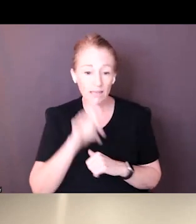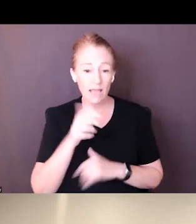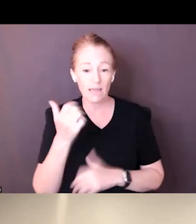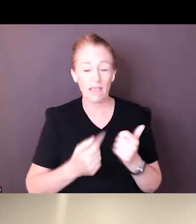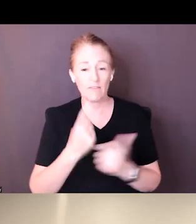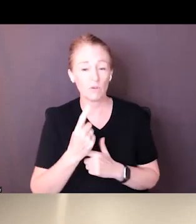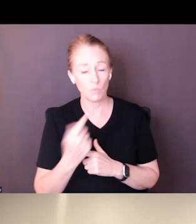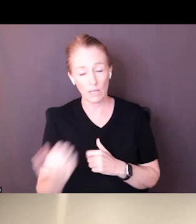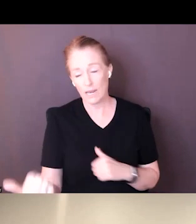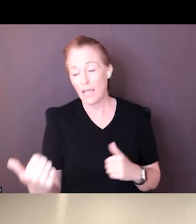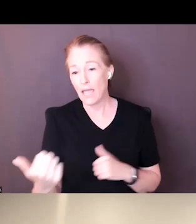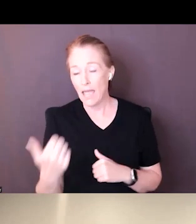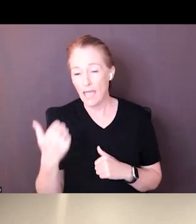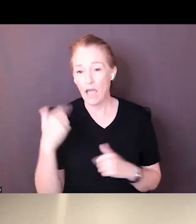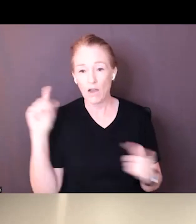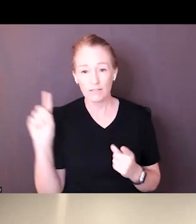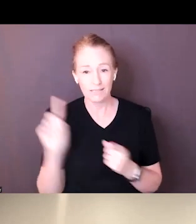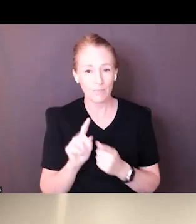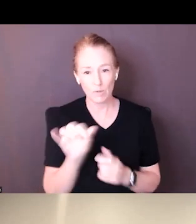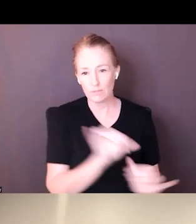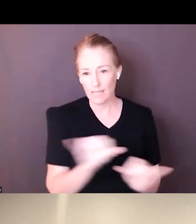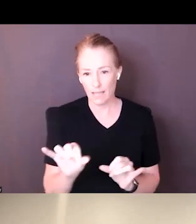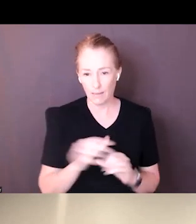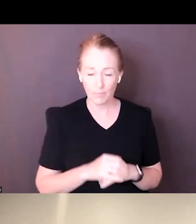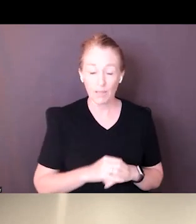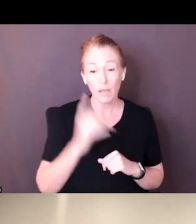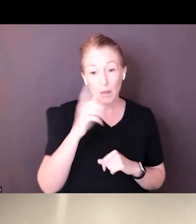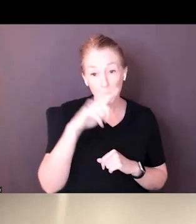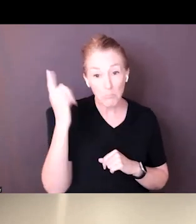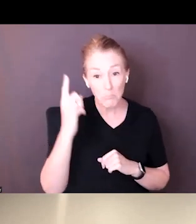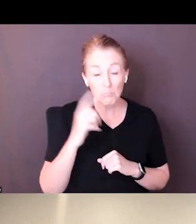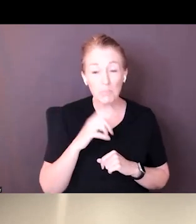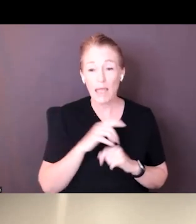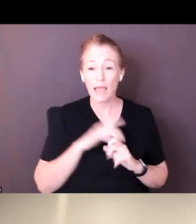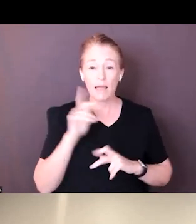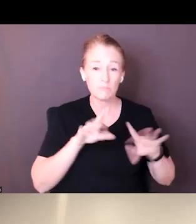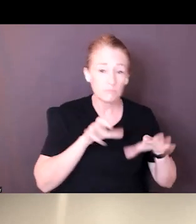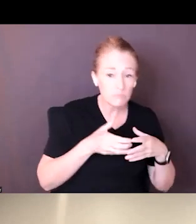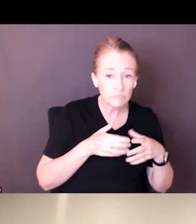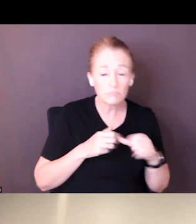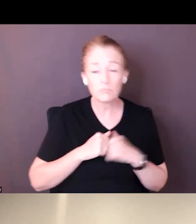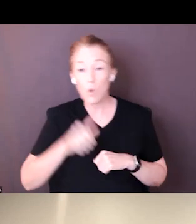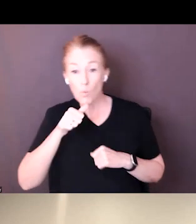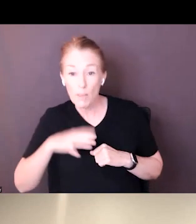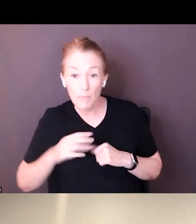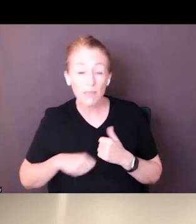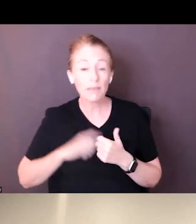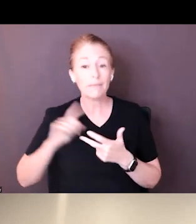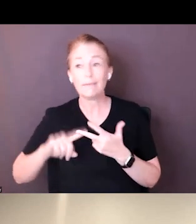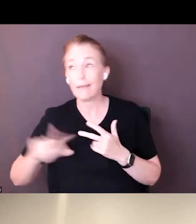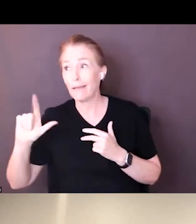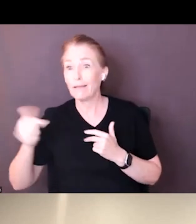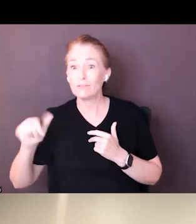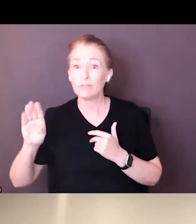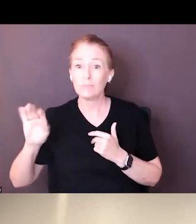Black, Indigenous people of color, women, members of the LGBTQIA+ community, and as the first speaker